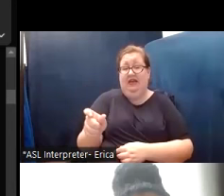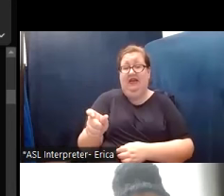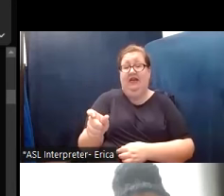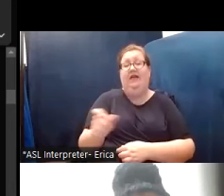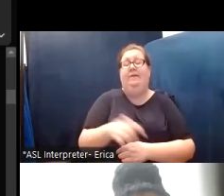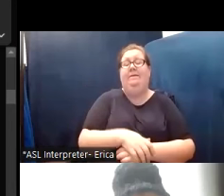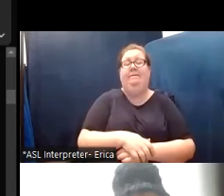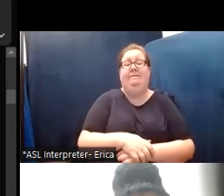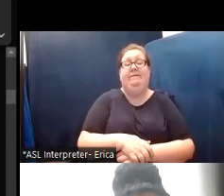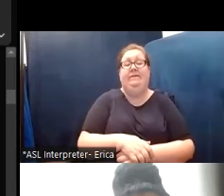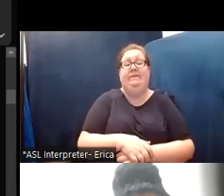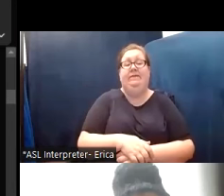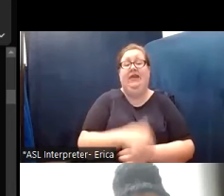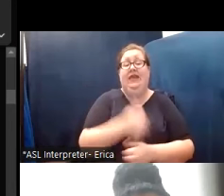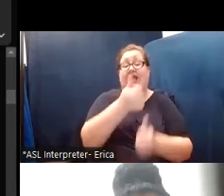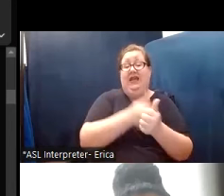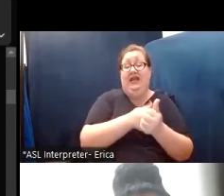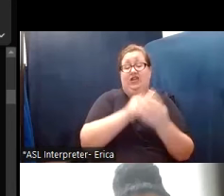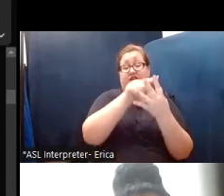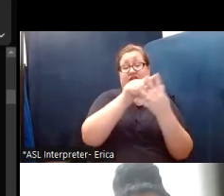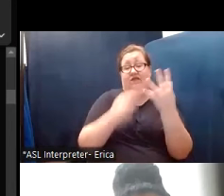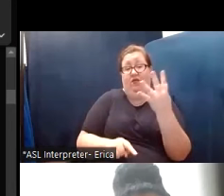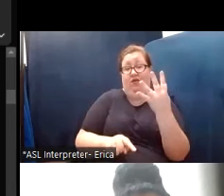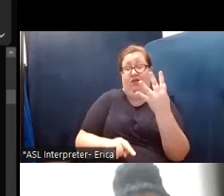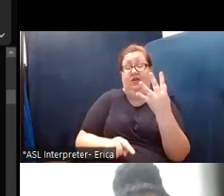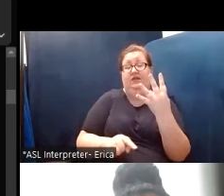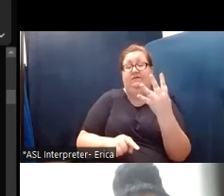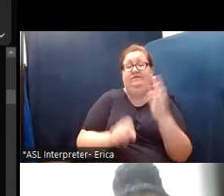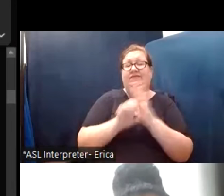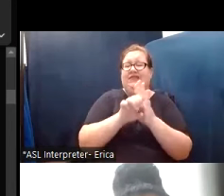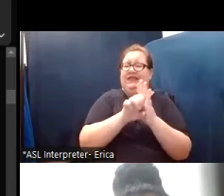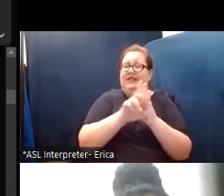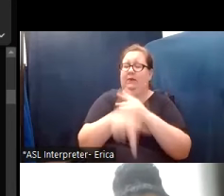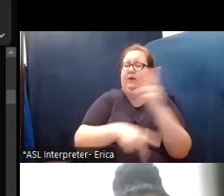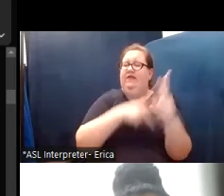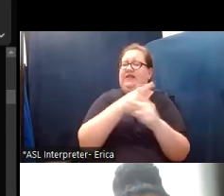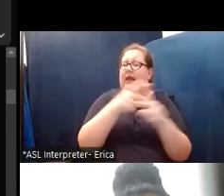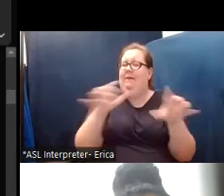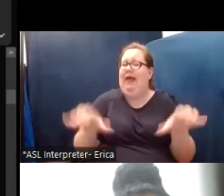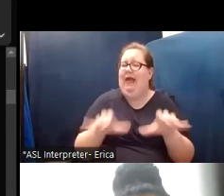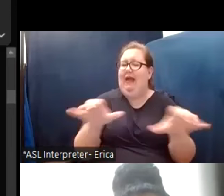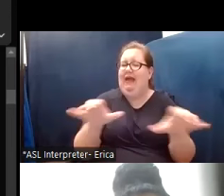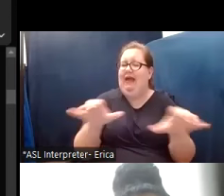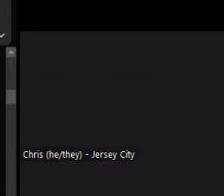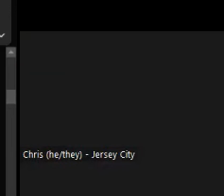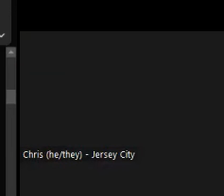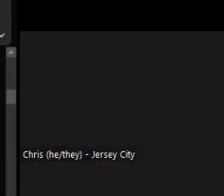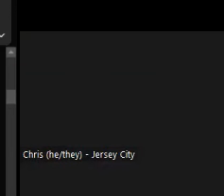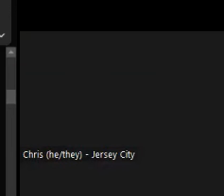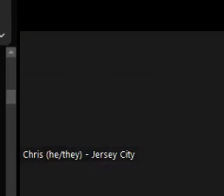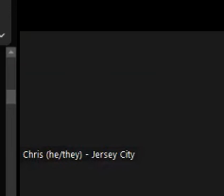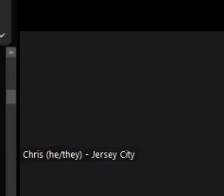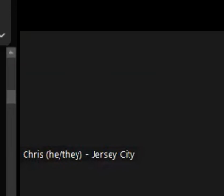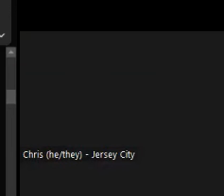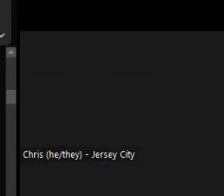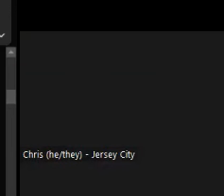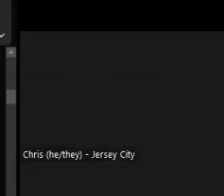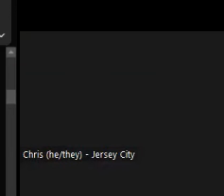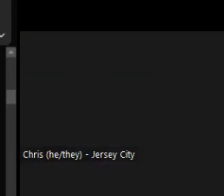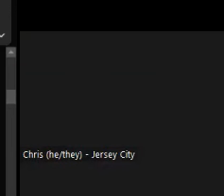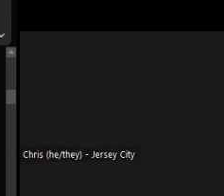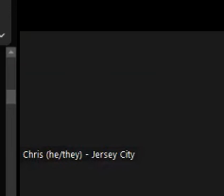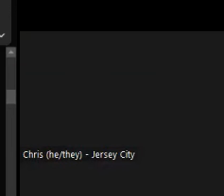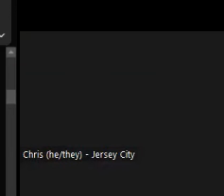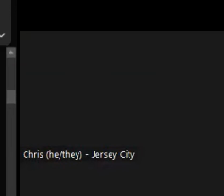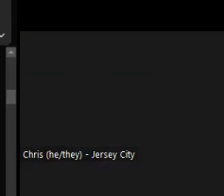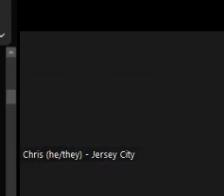bubbles. And each of these bubbles is an example of a kind of action. Outreach, education, and capacity building actions that have come up so